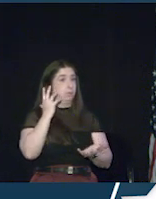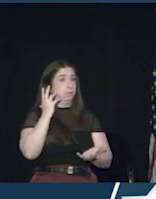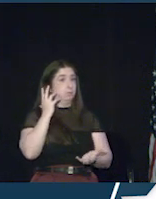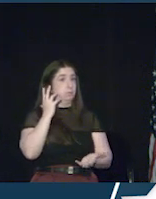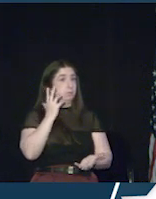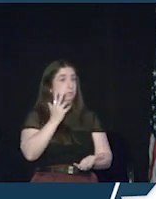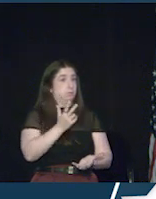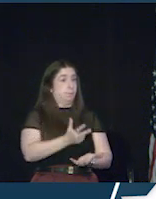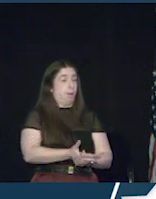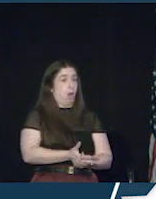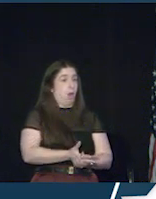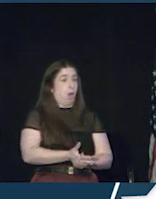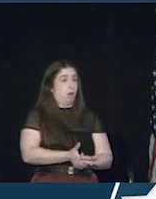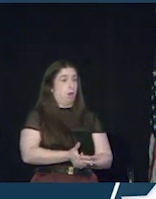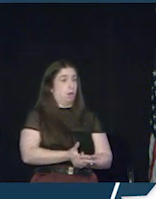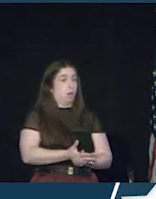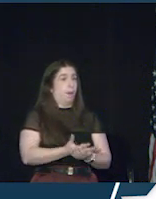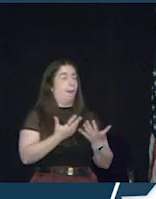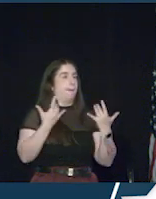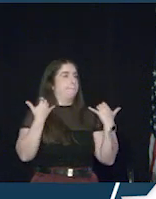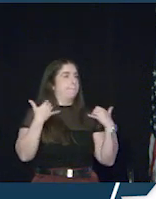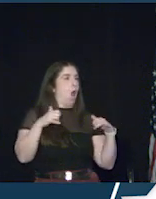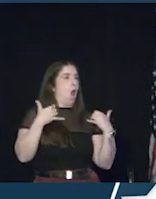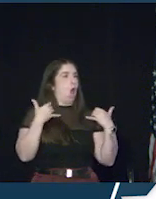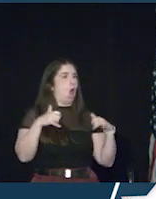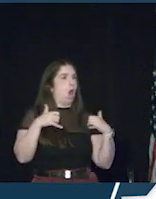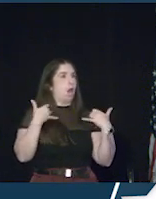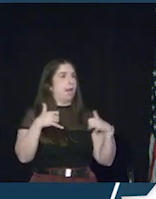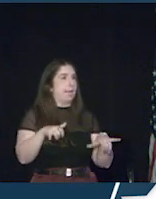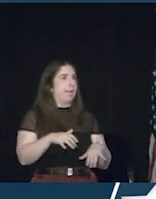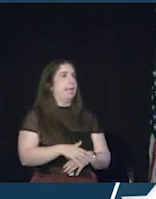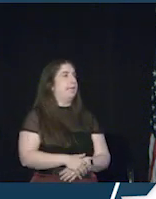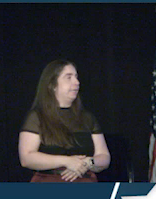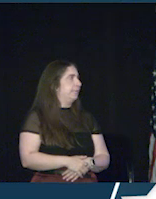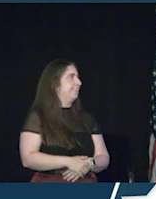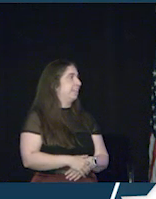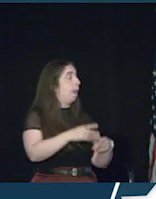you tell us what you're working on now?